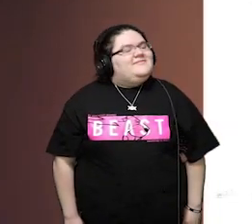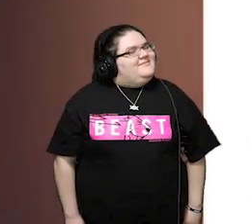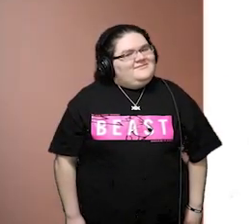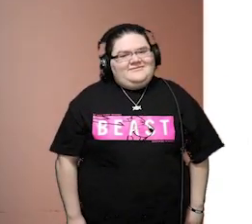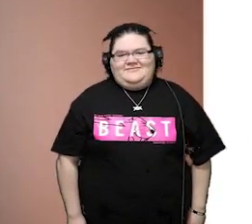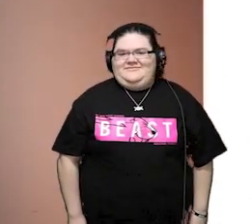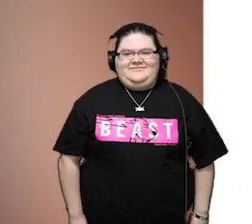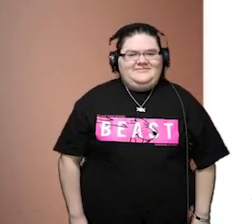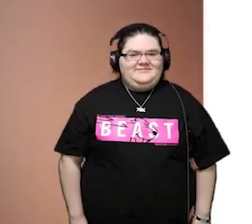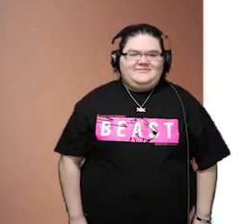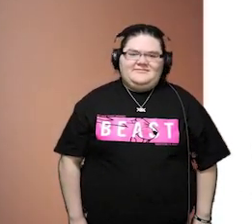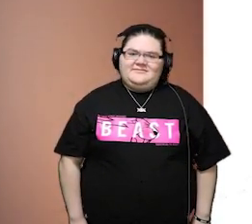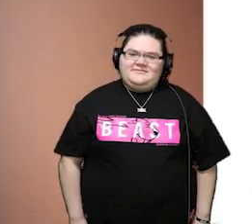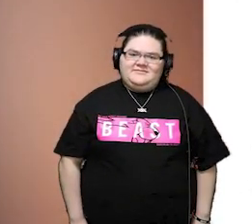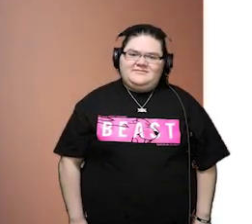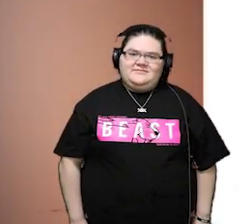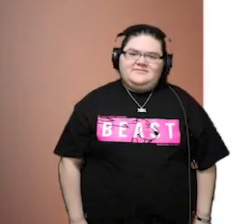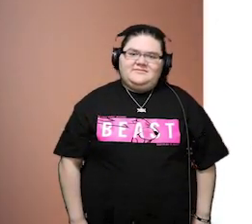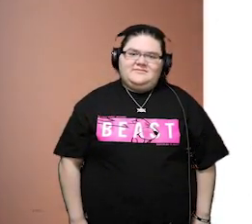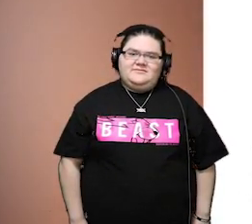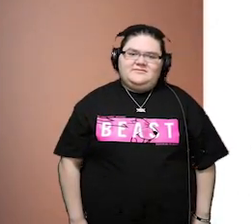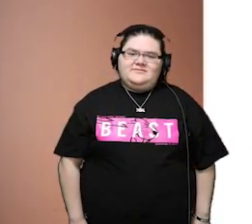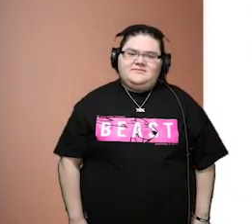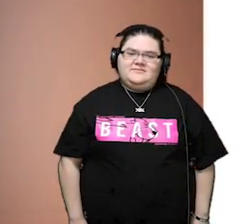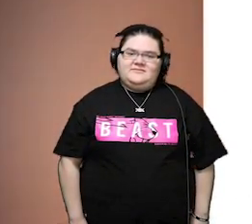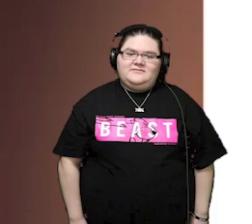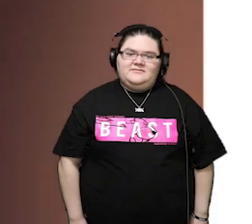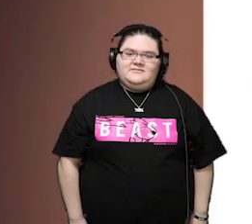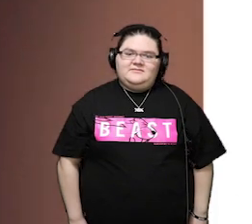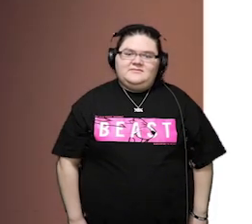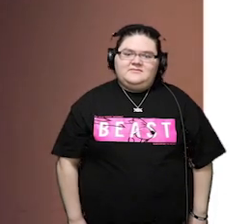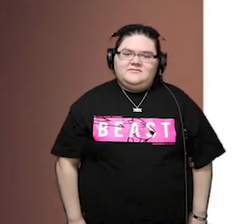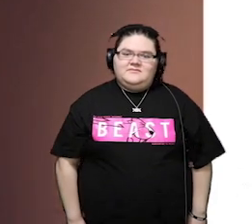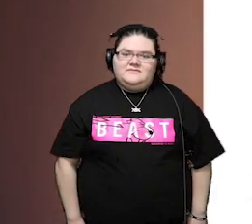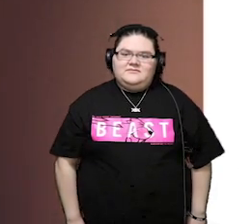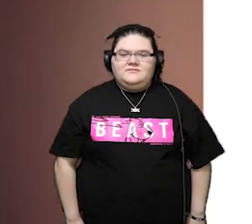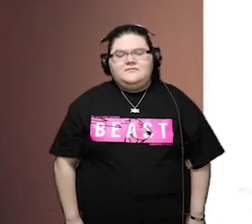you're homeless, just buy a house.